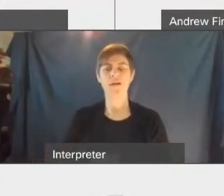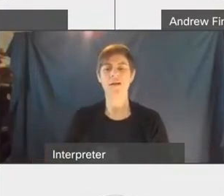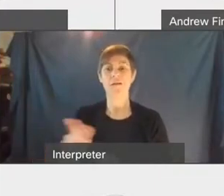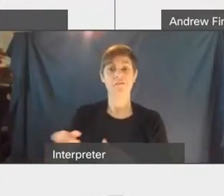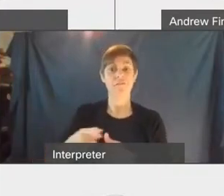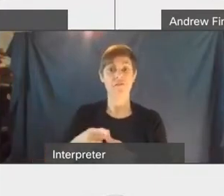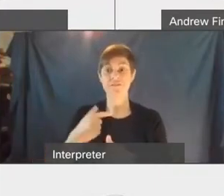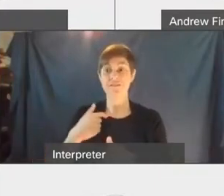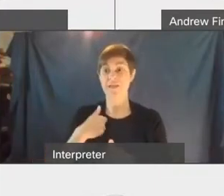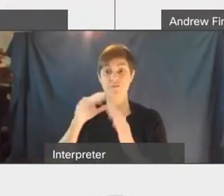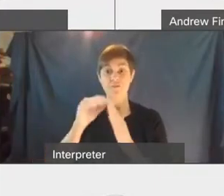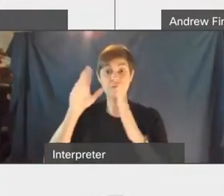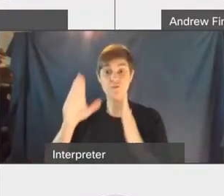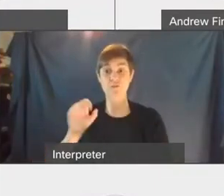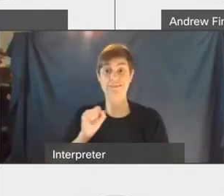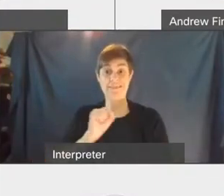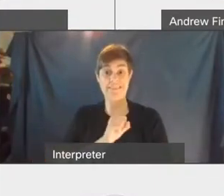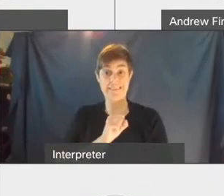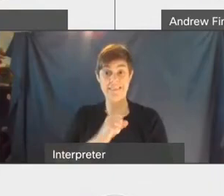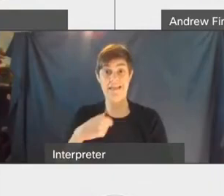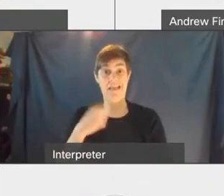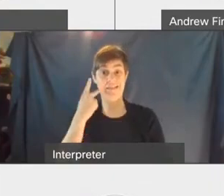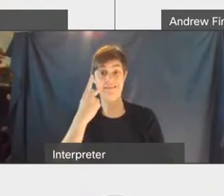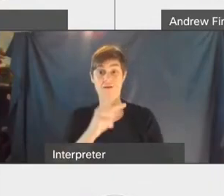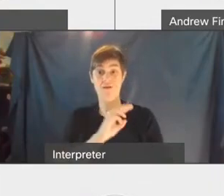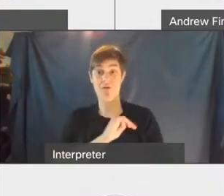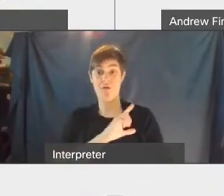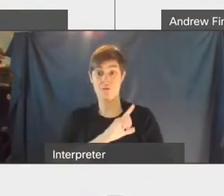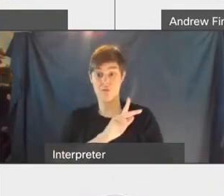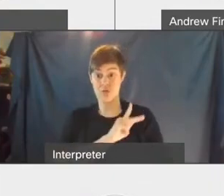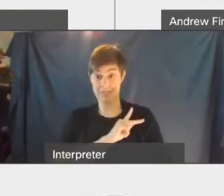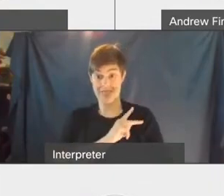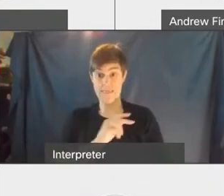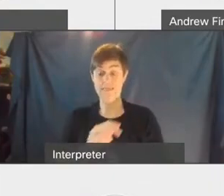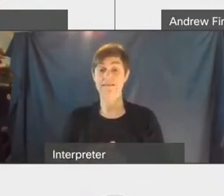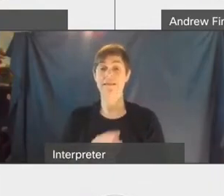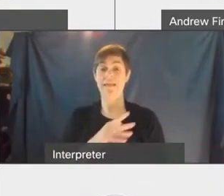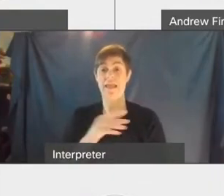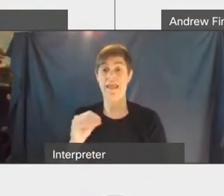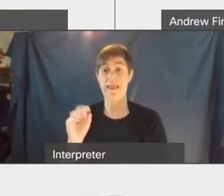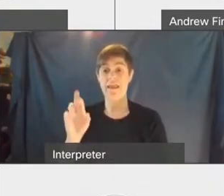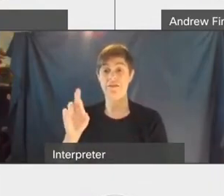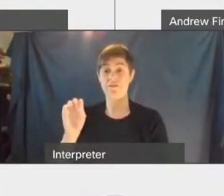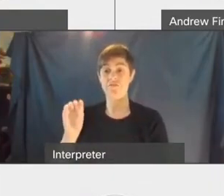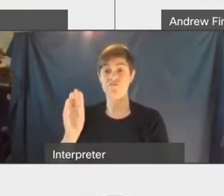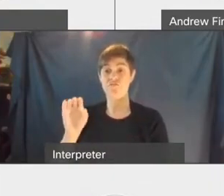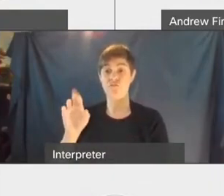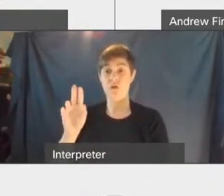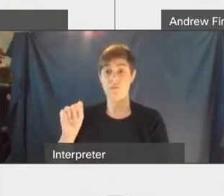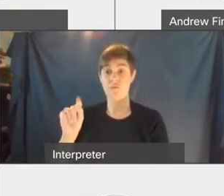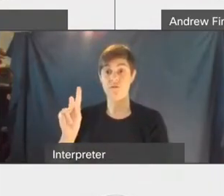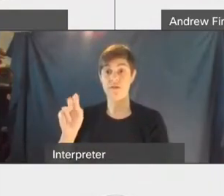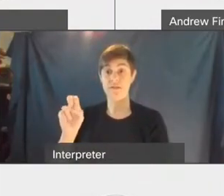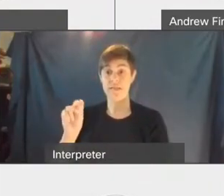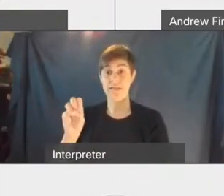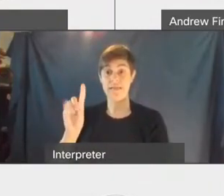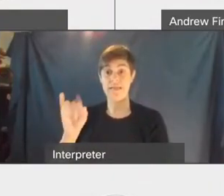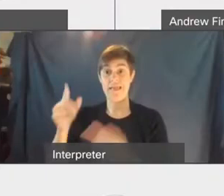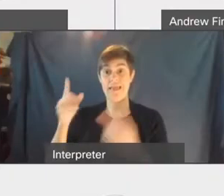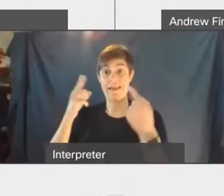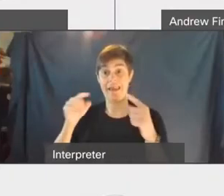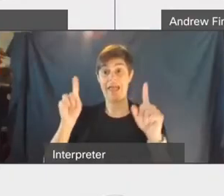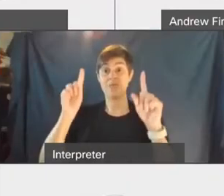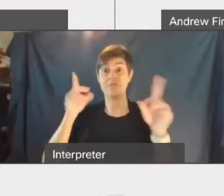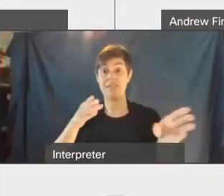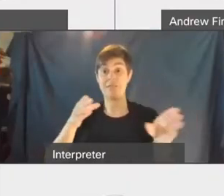at K-State. I got to see Martin Luther King over at Ahern, and Robert Kennedy announced his presidency bid, and I passed him